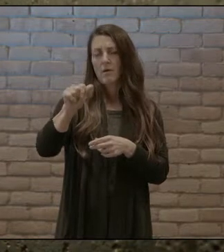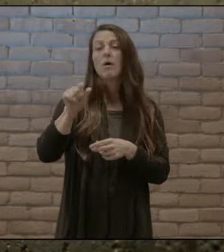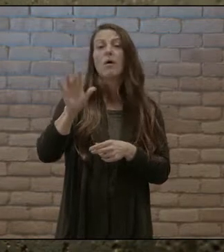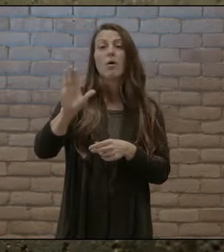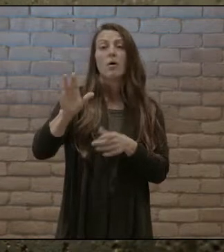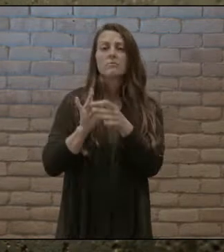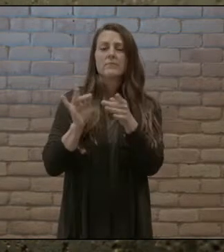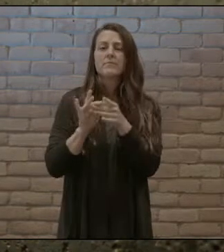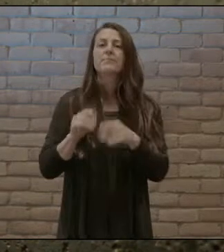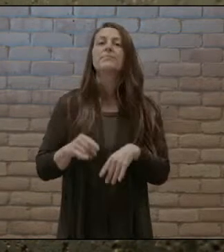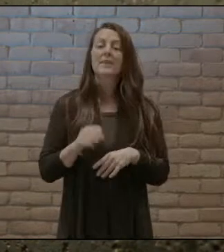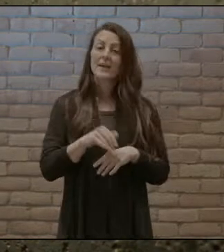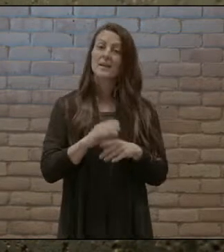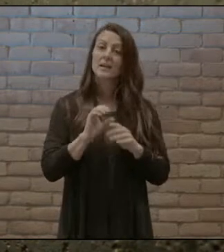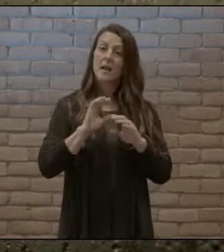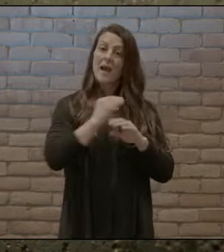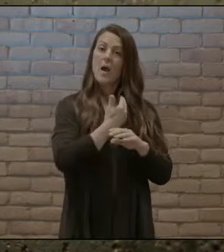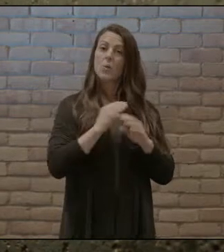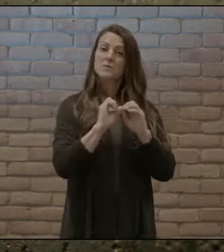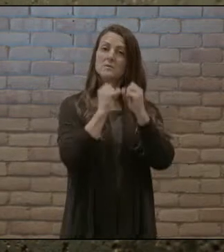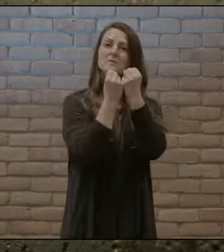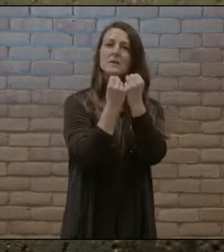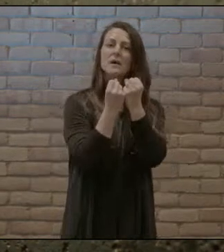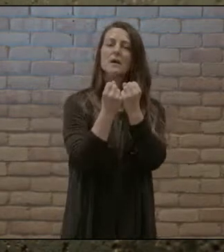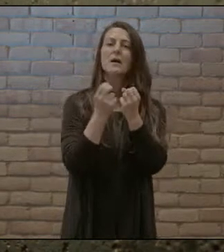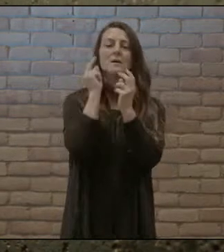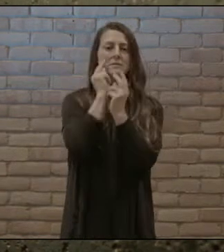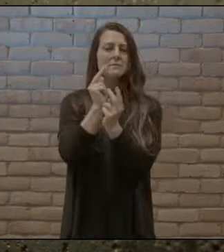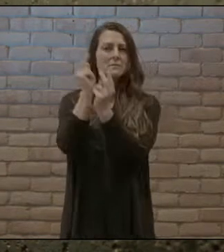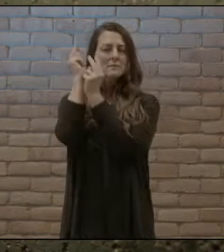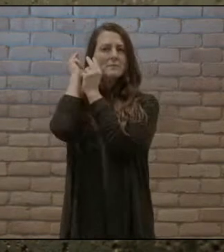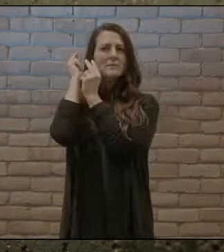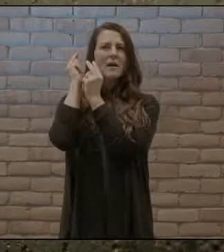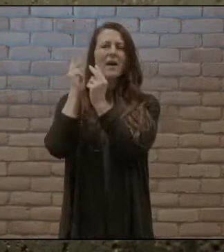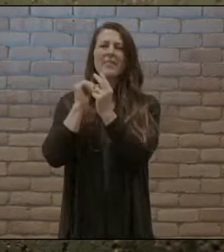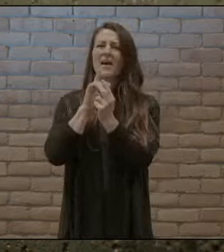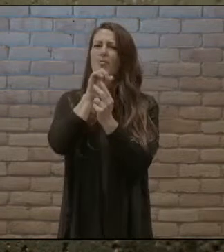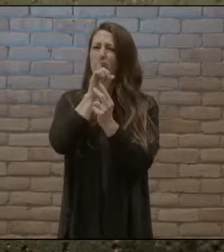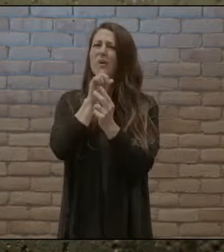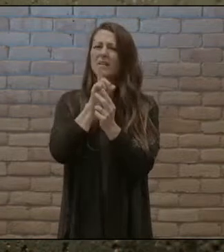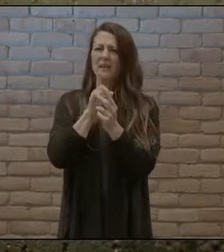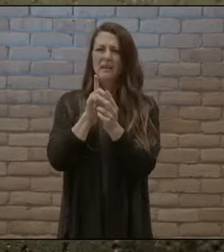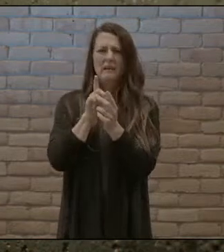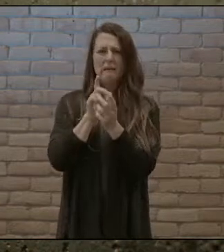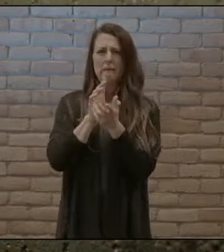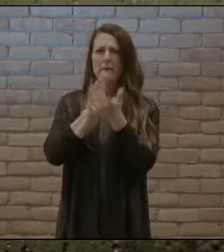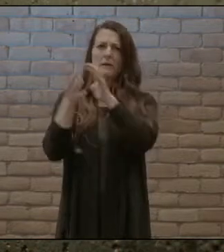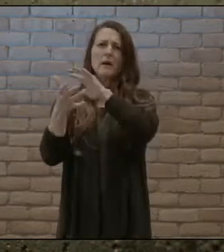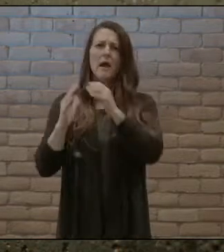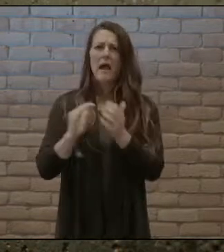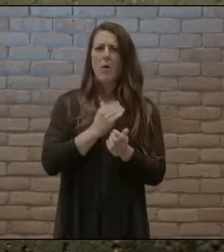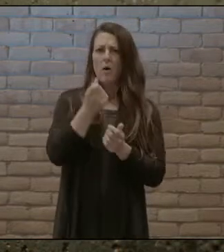large, nostalgia can distort our understanding of the world in dangerous ways, making us